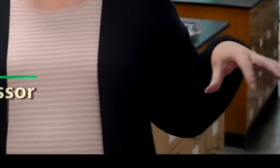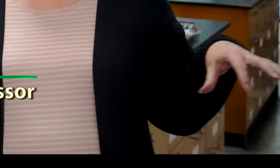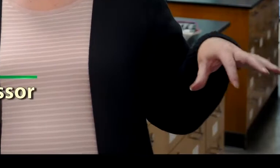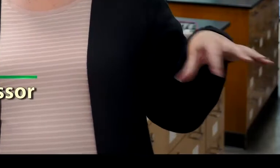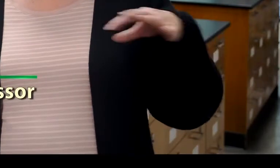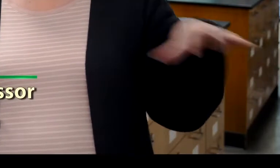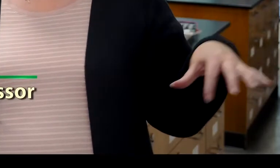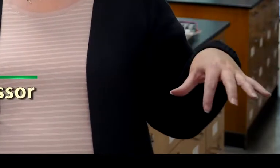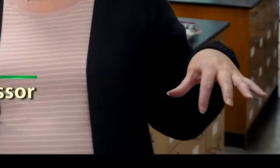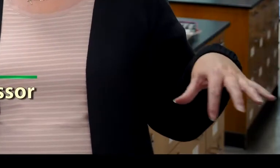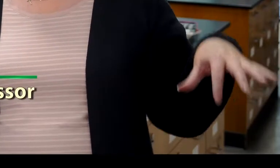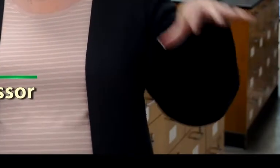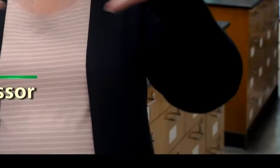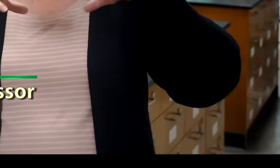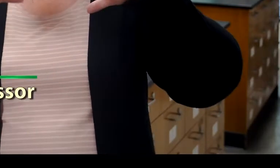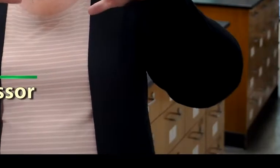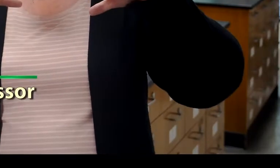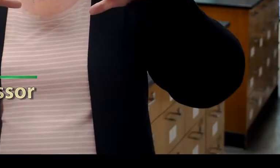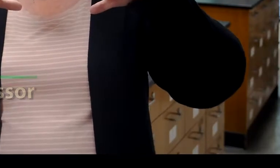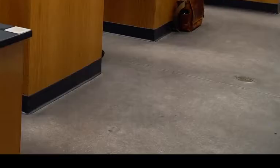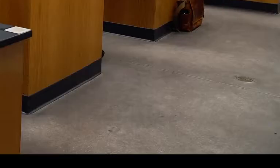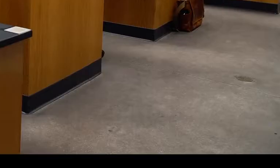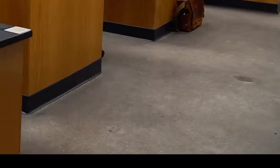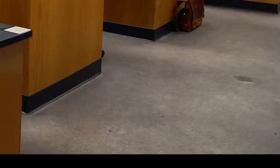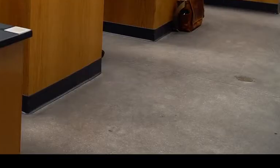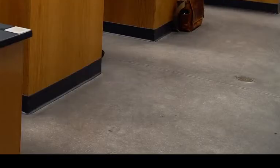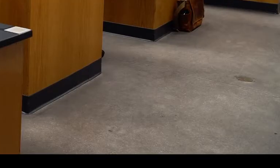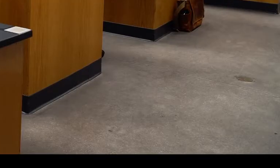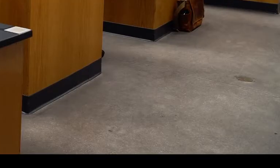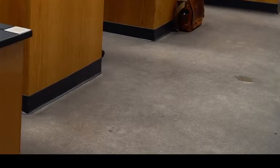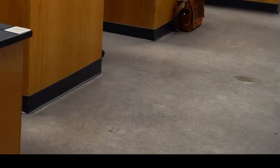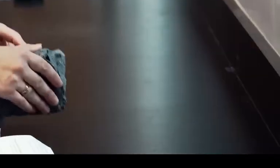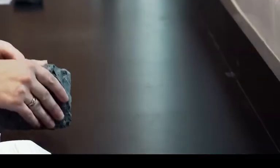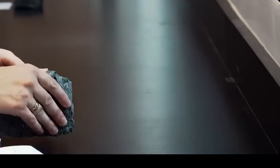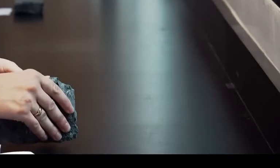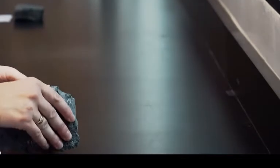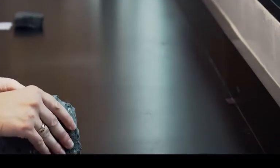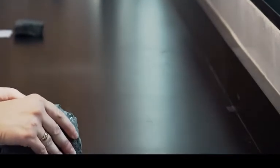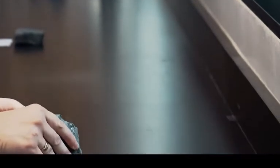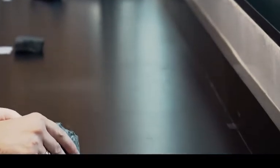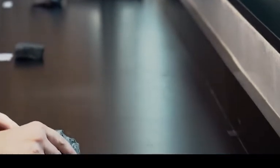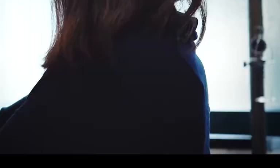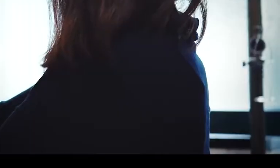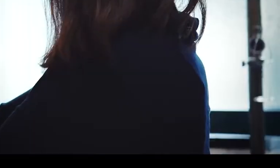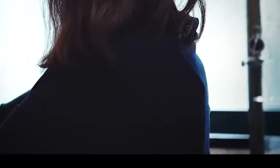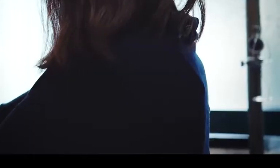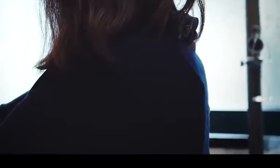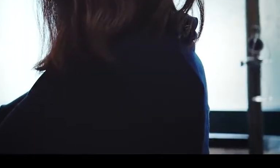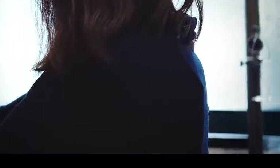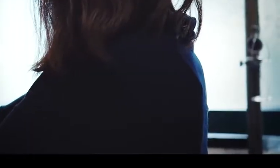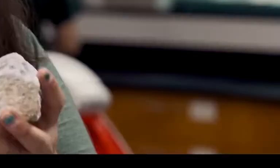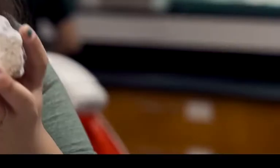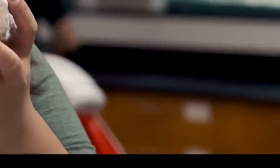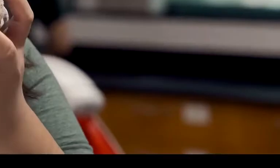students and we want to maintain social distancing, so we've split them into 2 classes so they can have the full 2-hour and 50-minute experience. And I have to